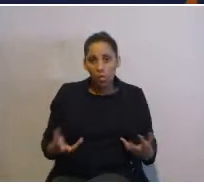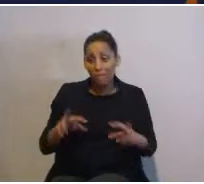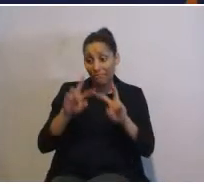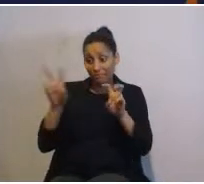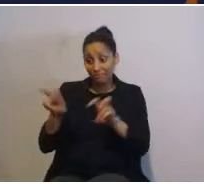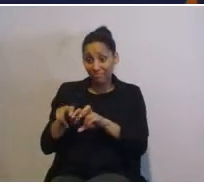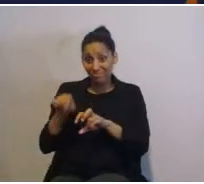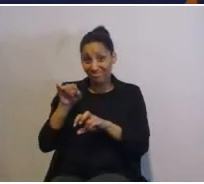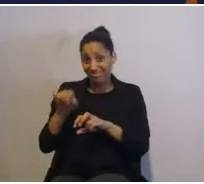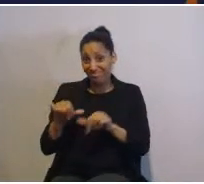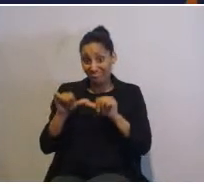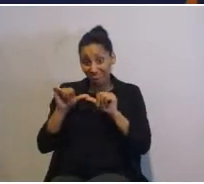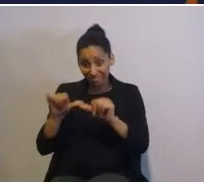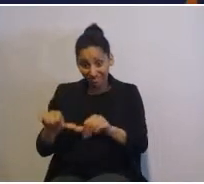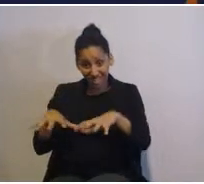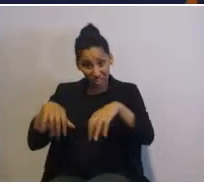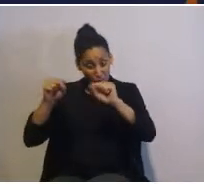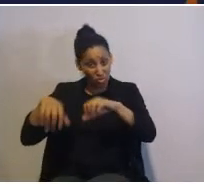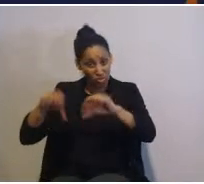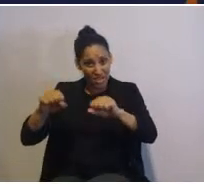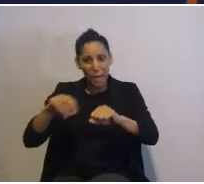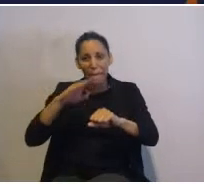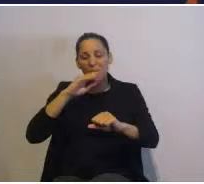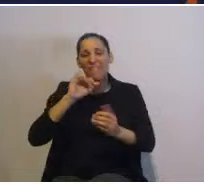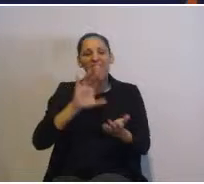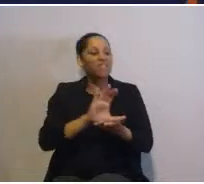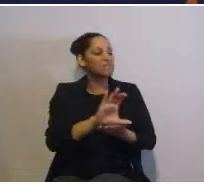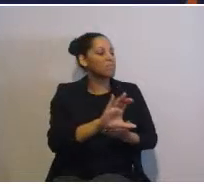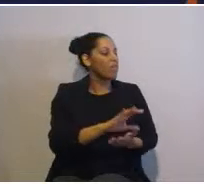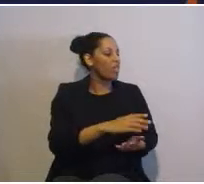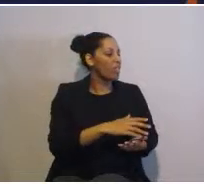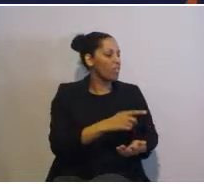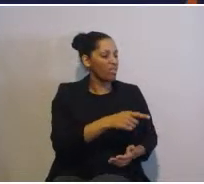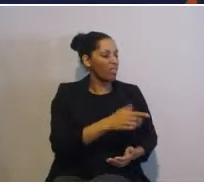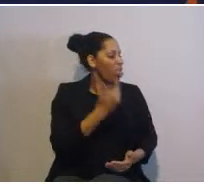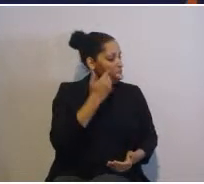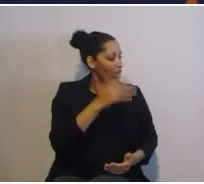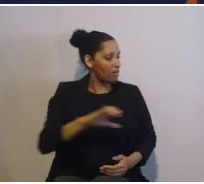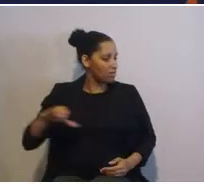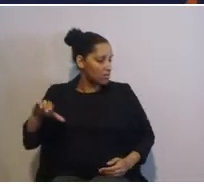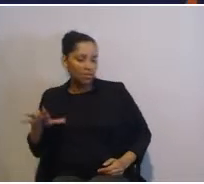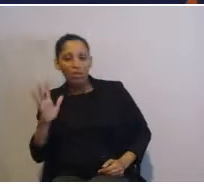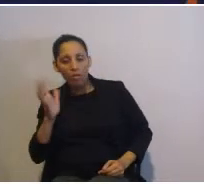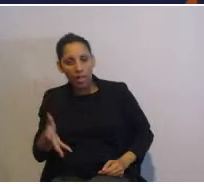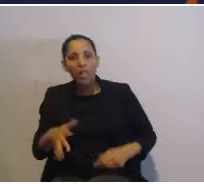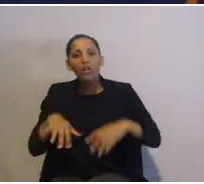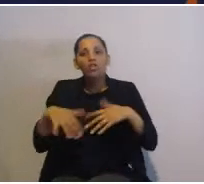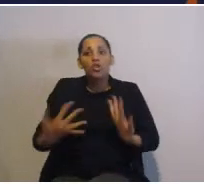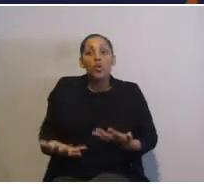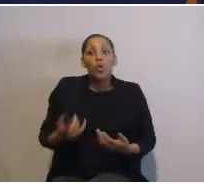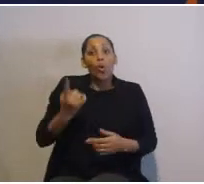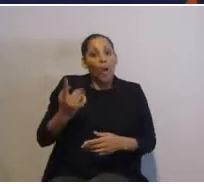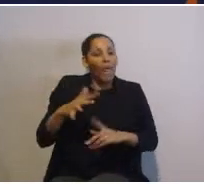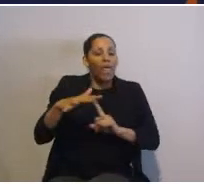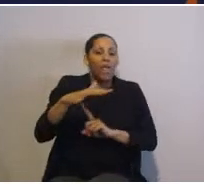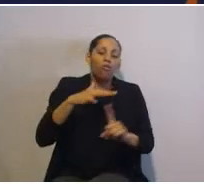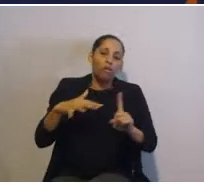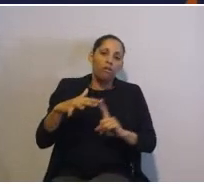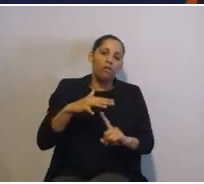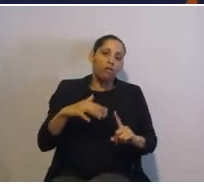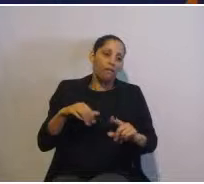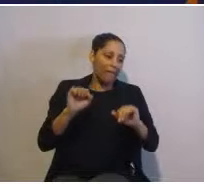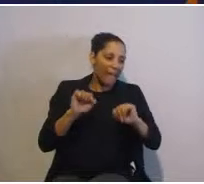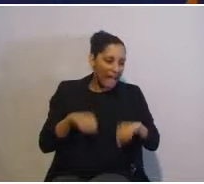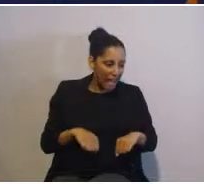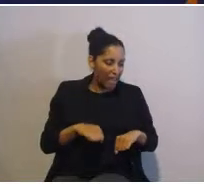shed, then it does drive investment away as well. So in that way, that is the one area that can be addressed and is